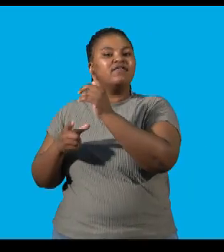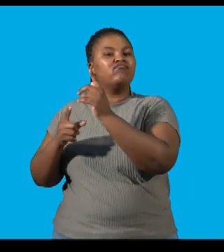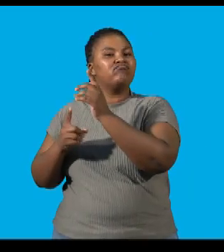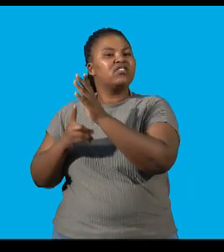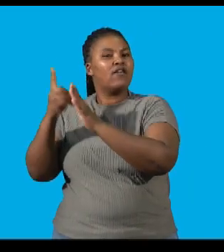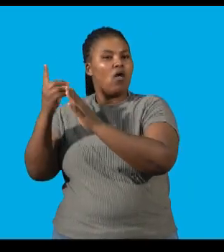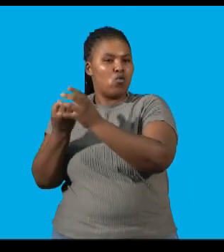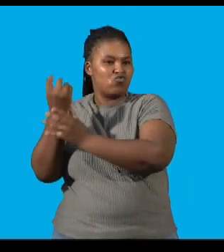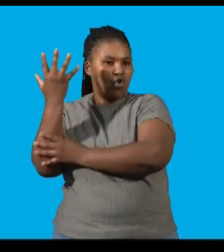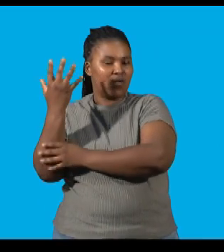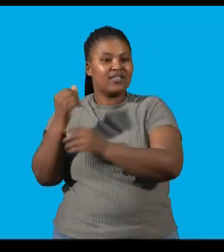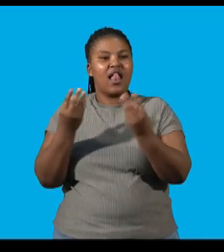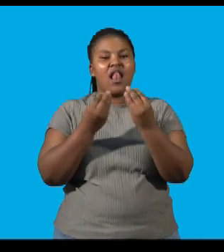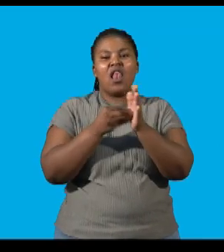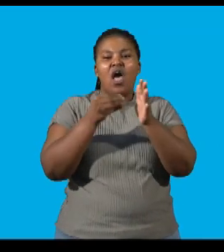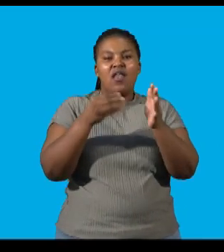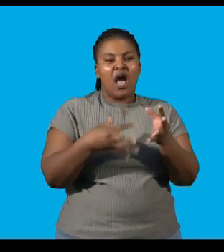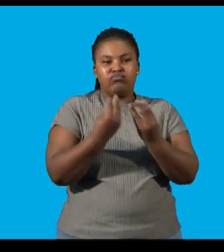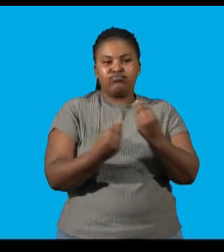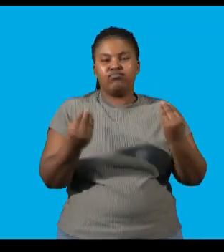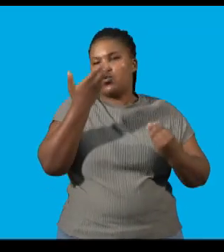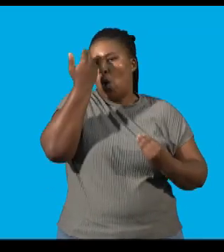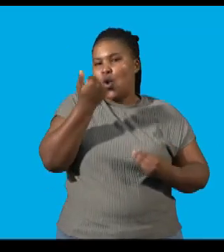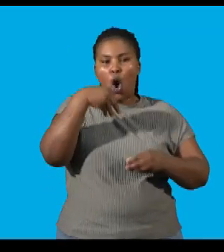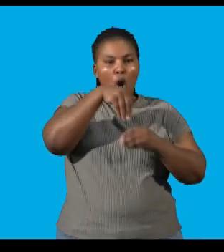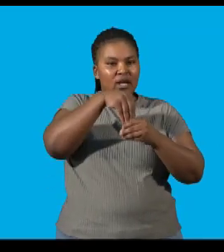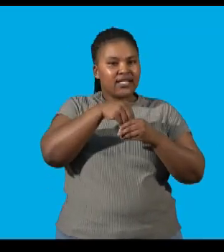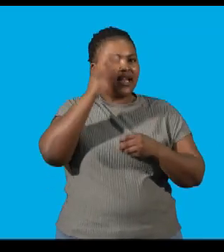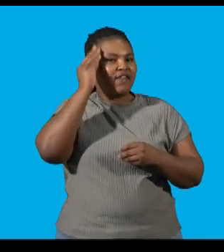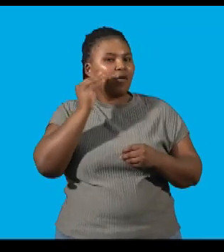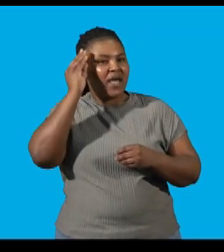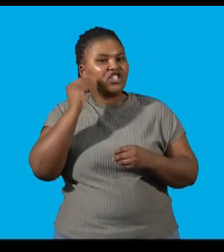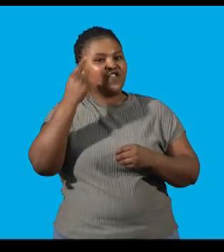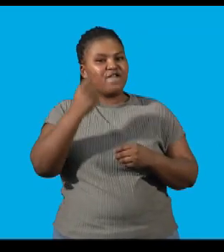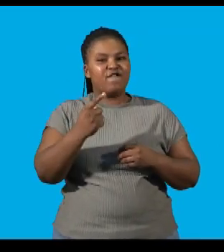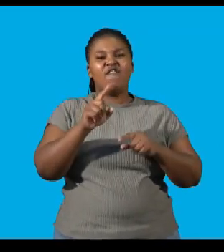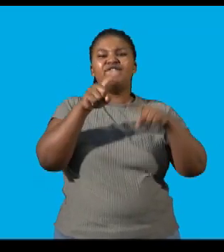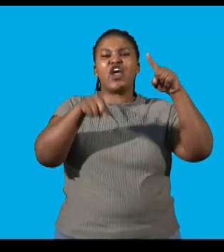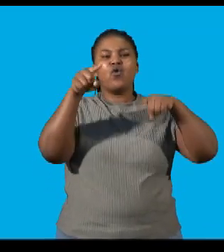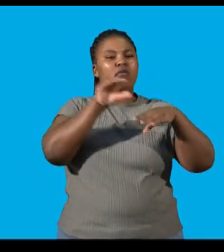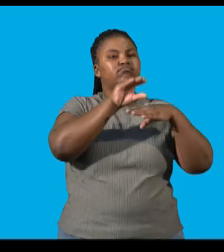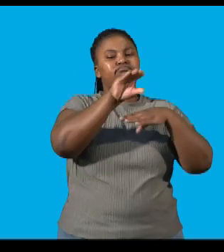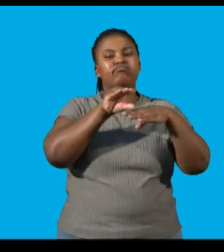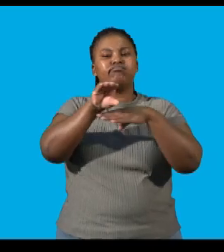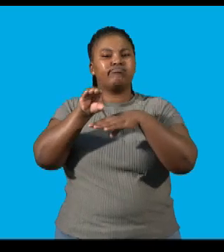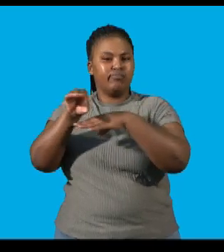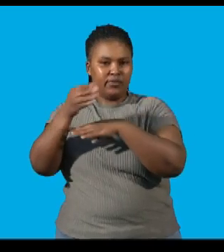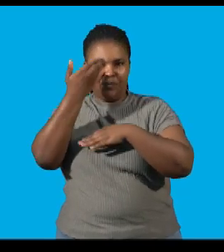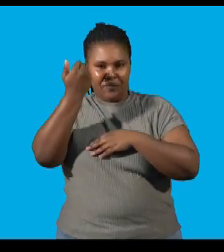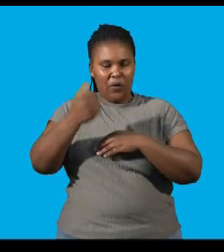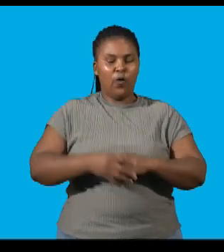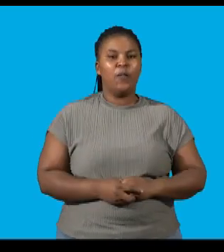development. Learners lack content knowledge on the various incentives used to encourage industrial